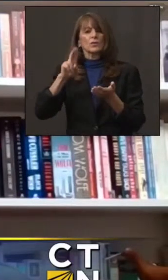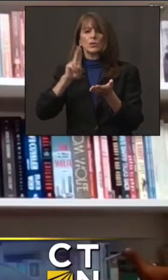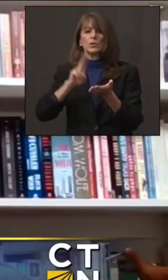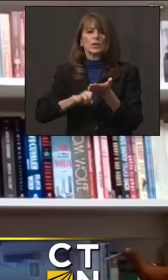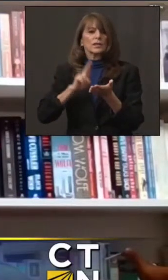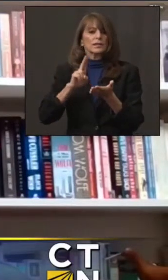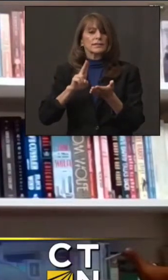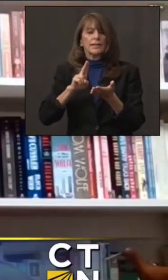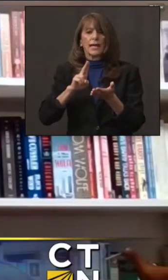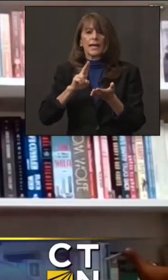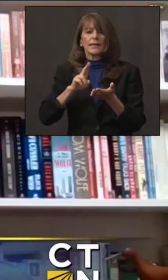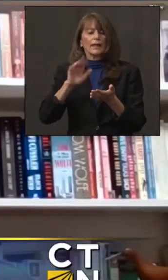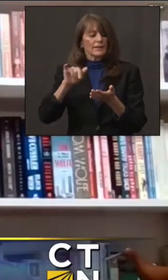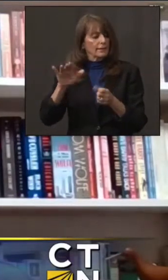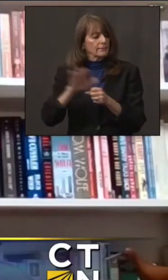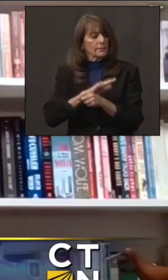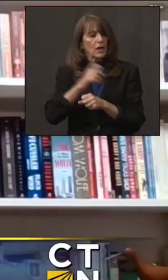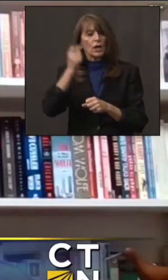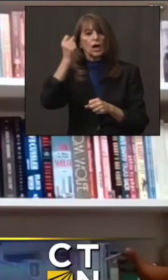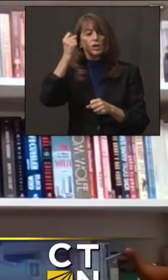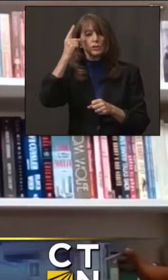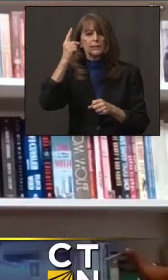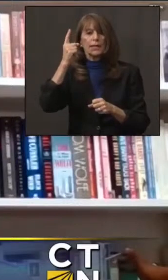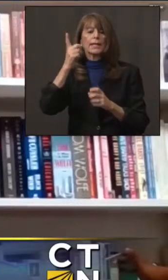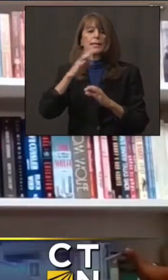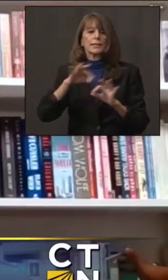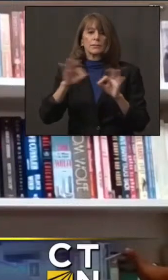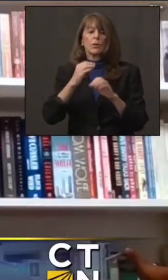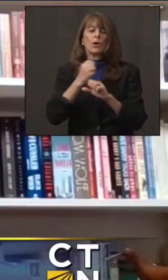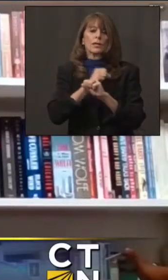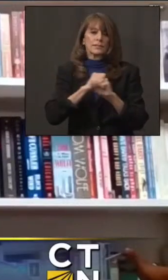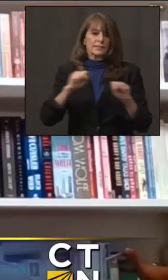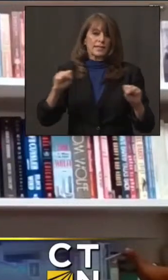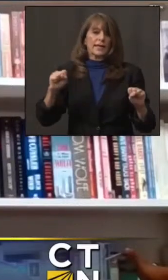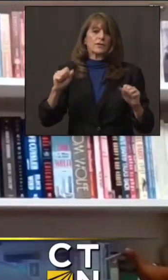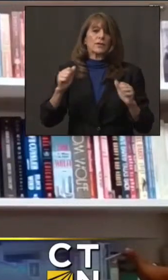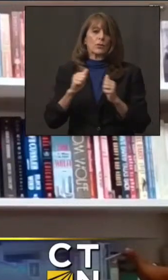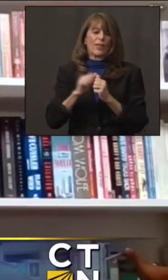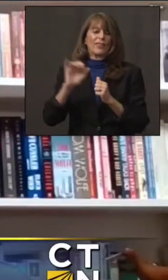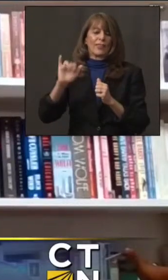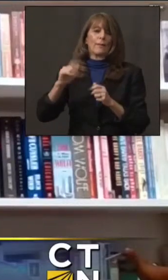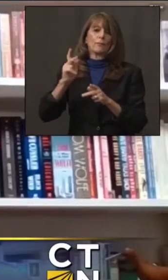memorandum of understanding about safe handling, et cetera, of the vaccine product.